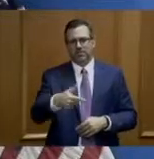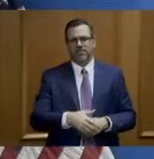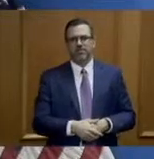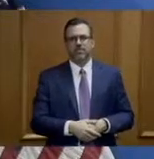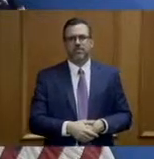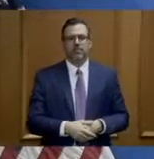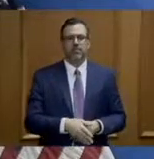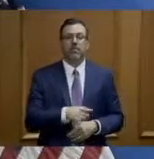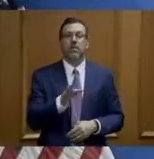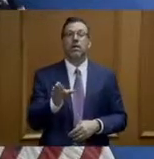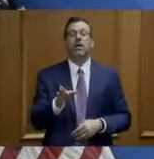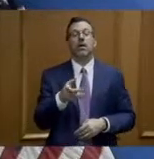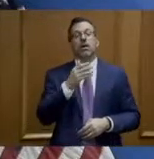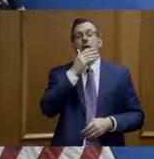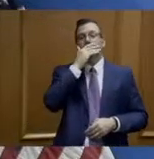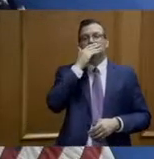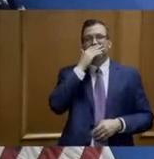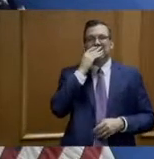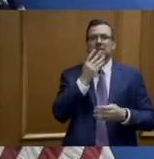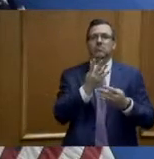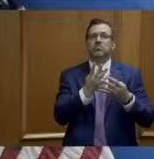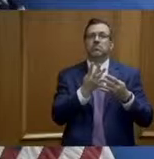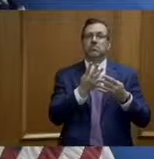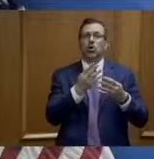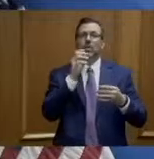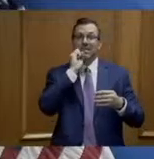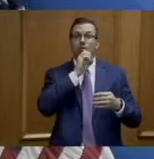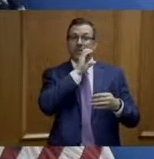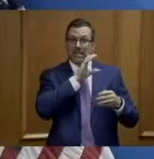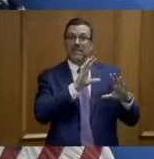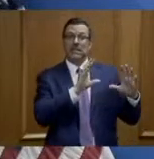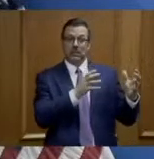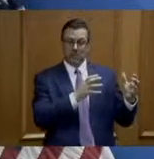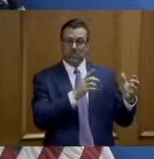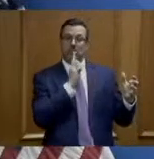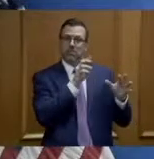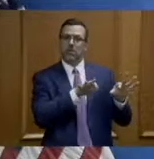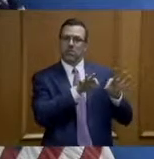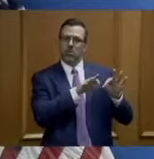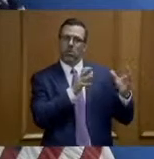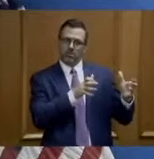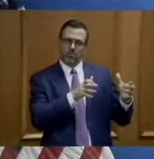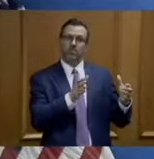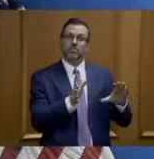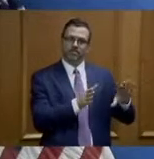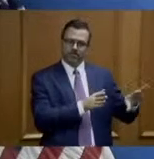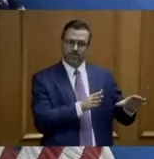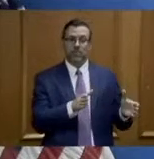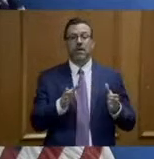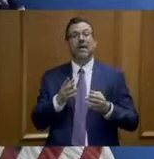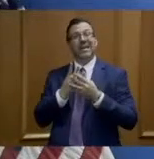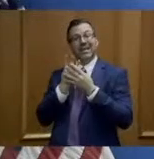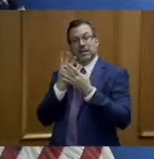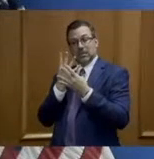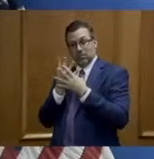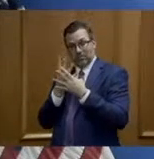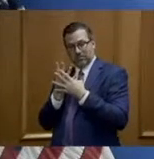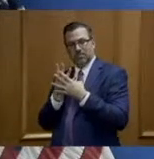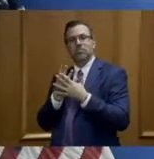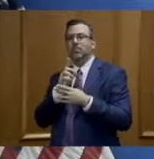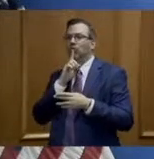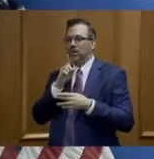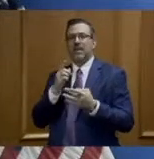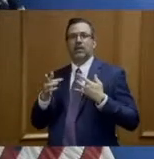are certainly another population that we're very concerned about. They are a contained